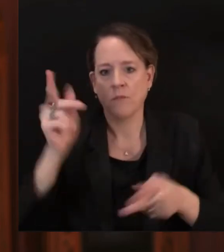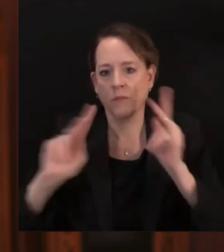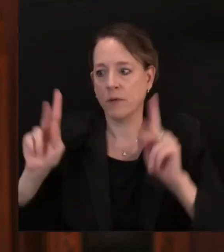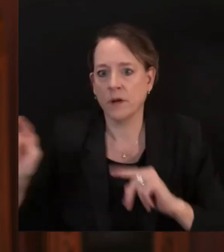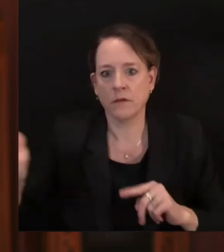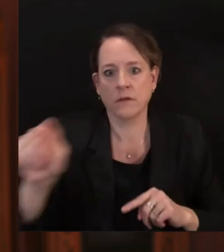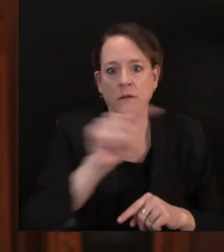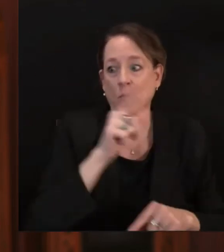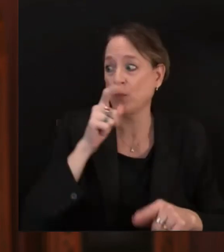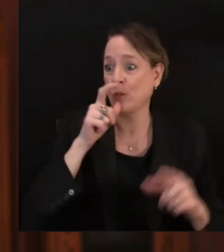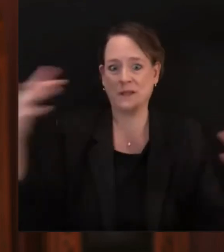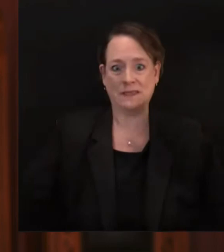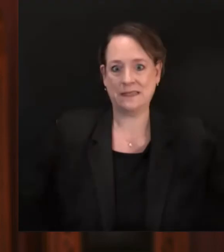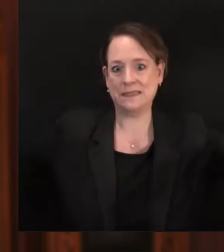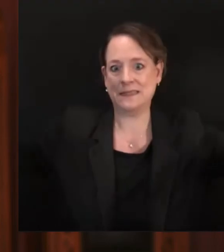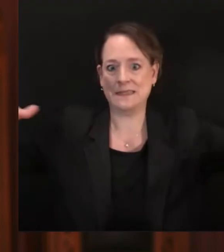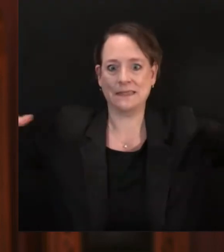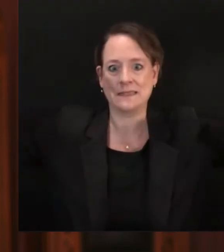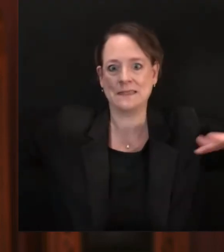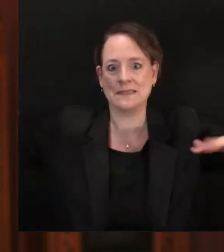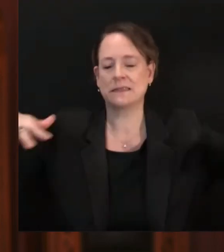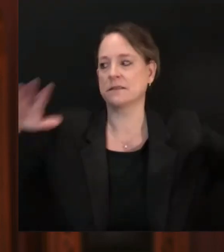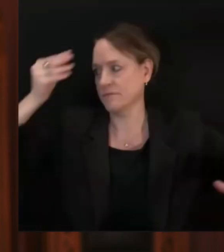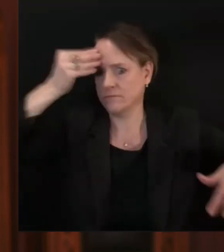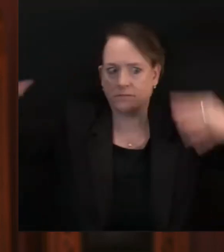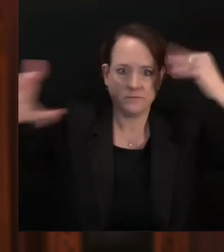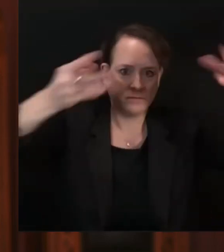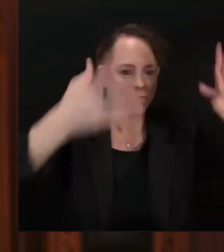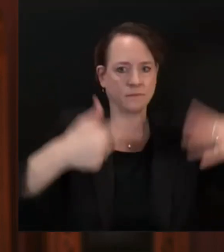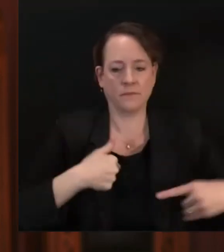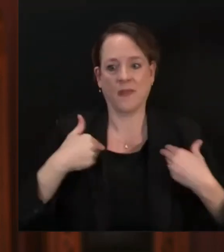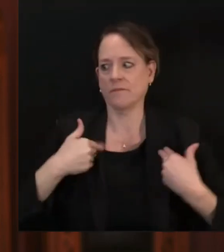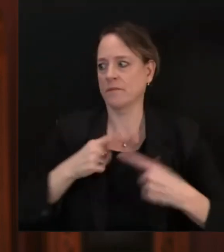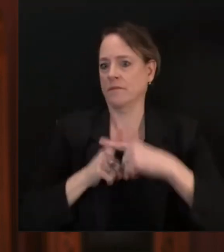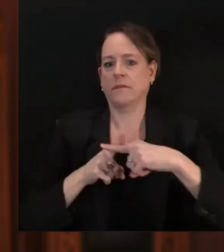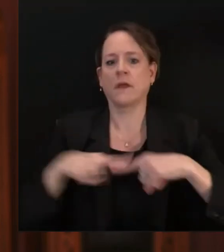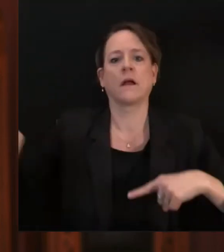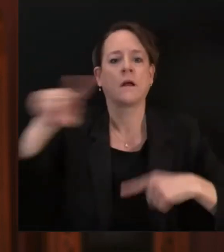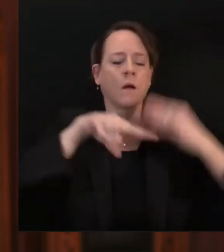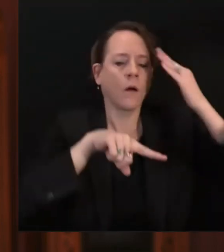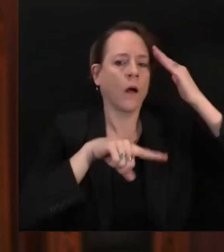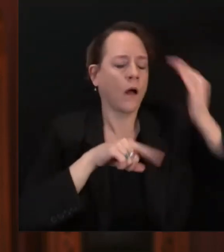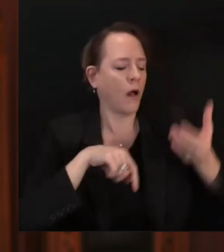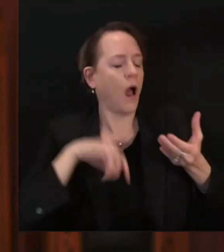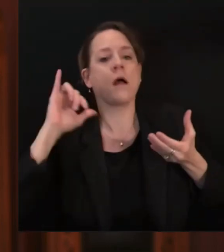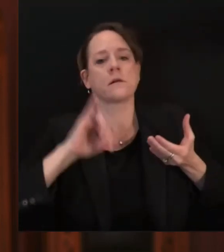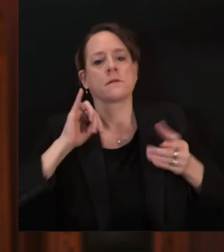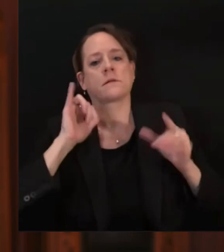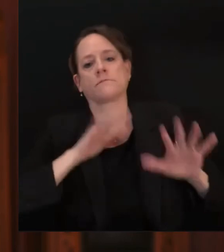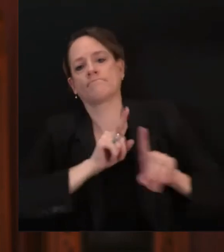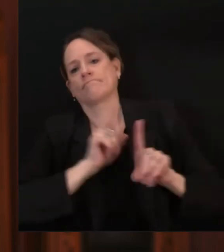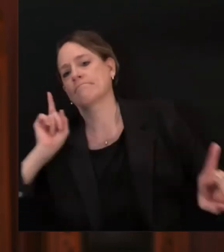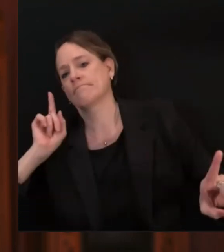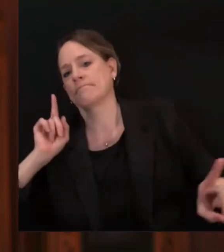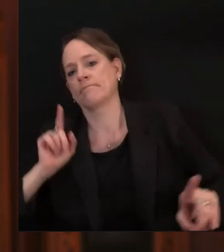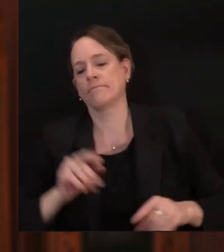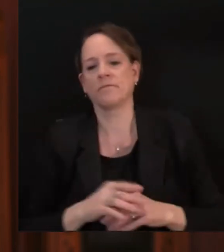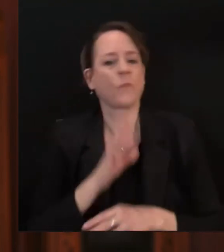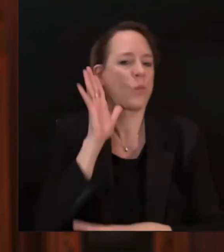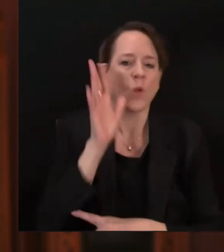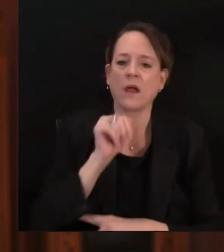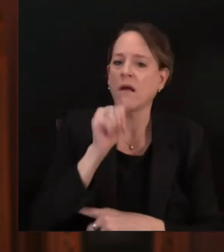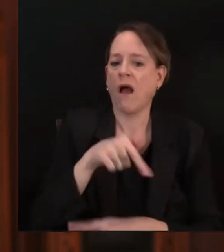code, and then that will ping those folks with an anonymous notification that they were in